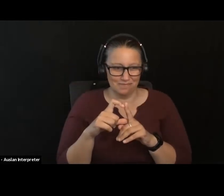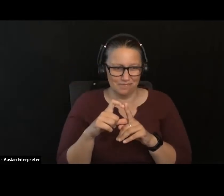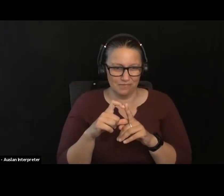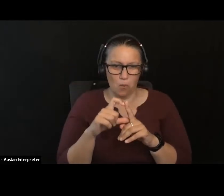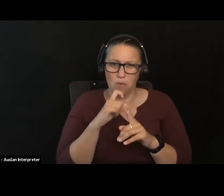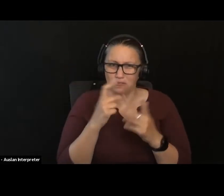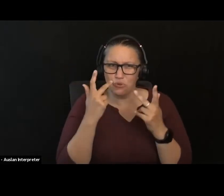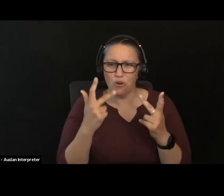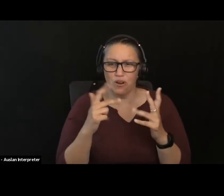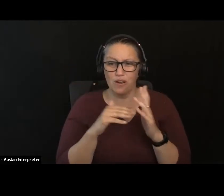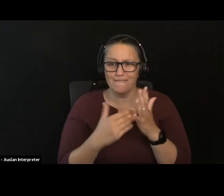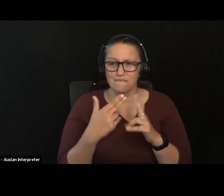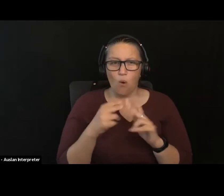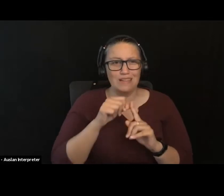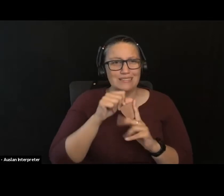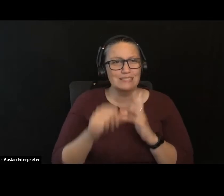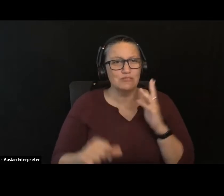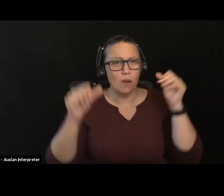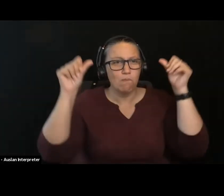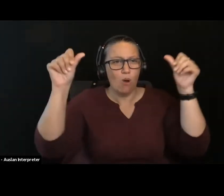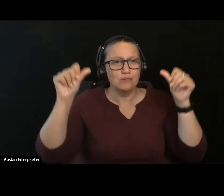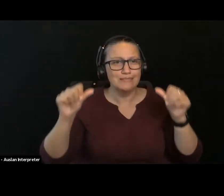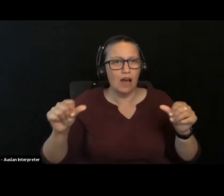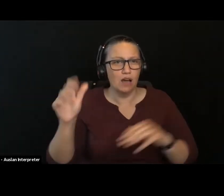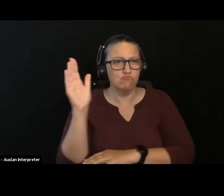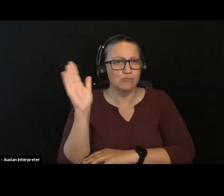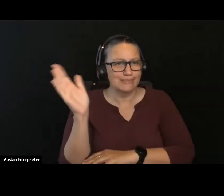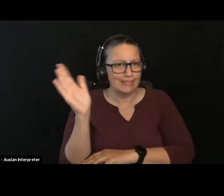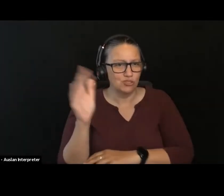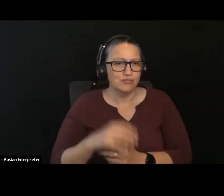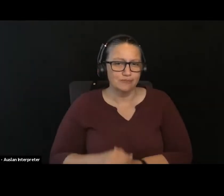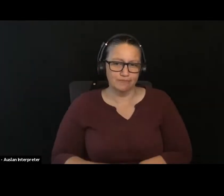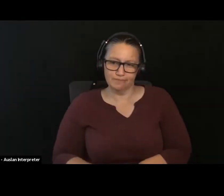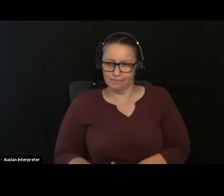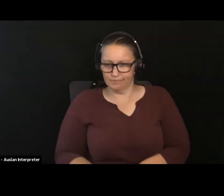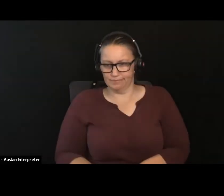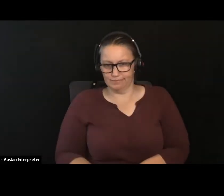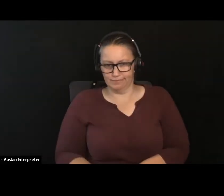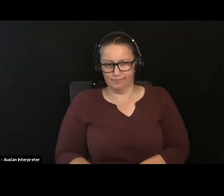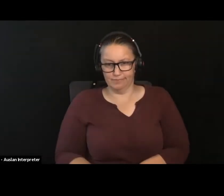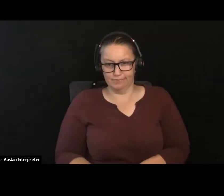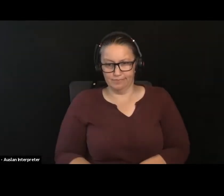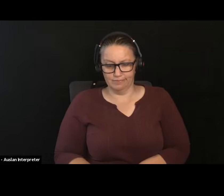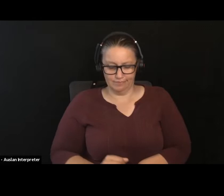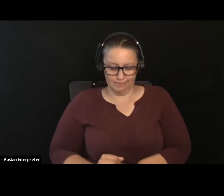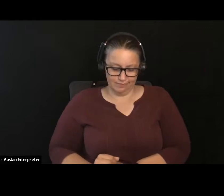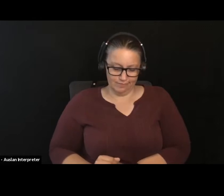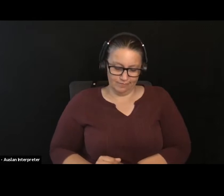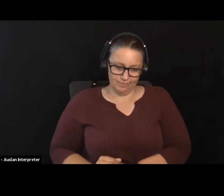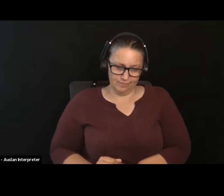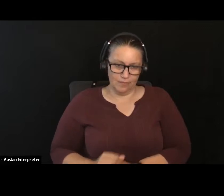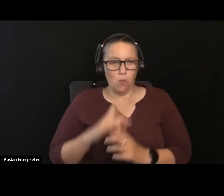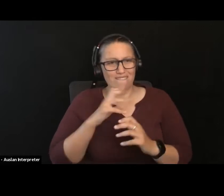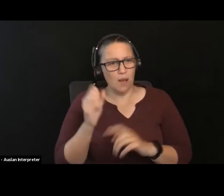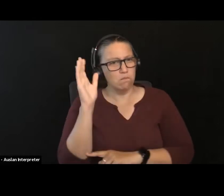a series of poster presentations that have been drafted by various researchers at NDARC, and this will go for about